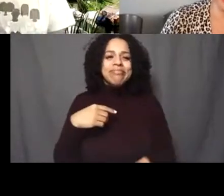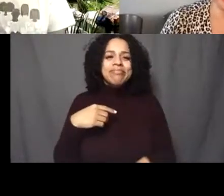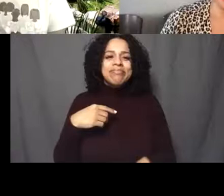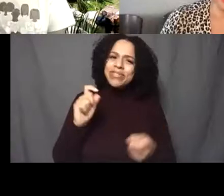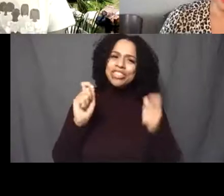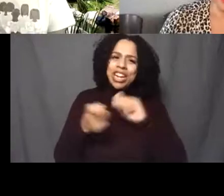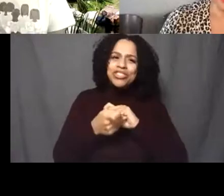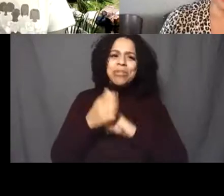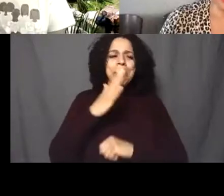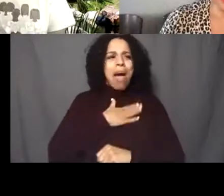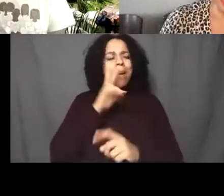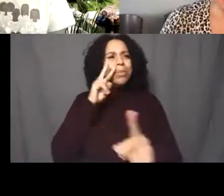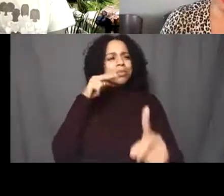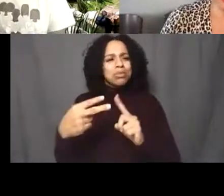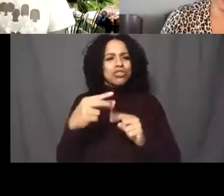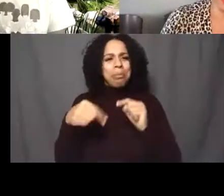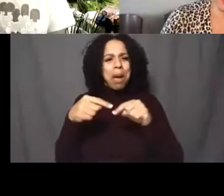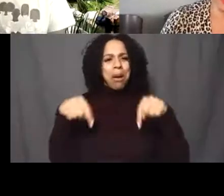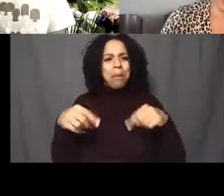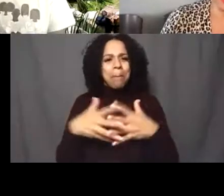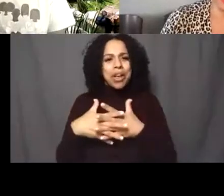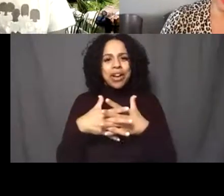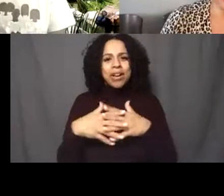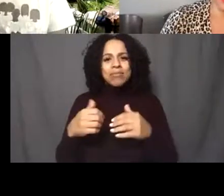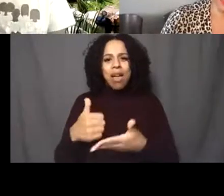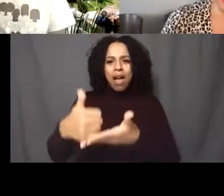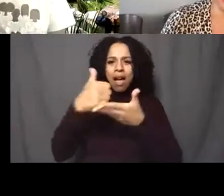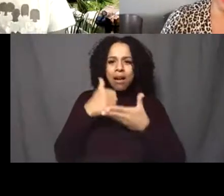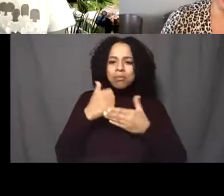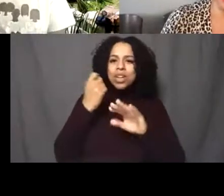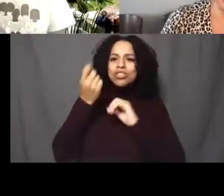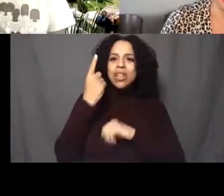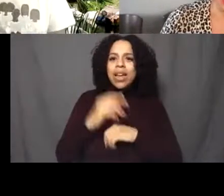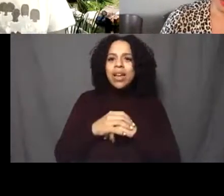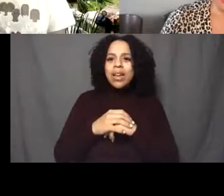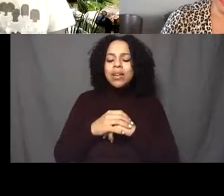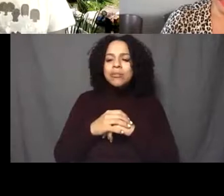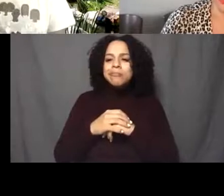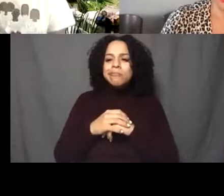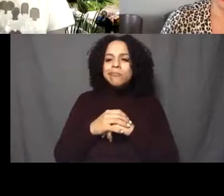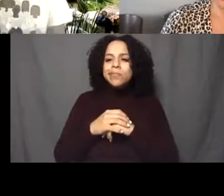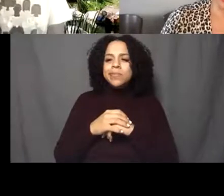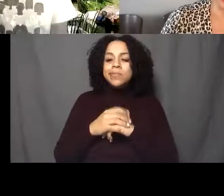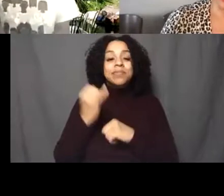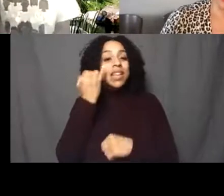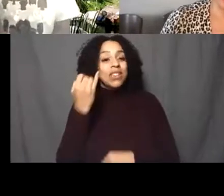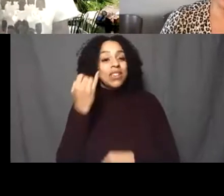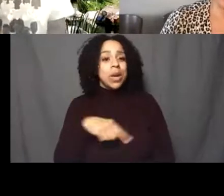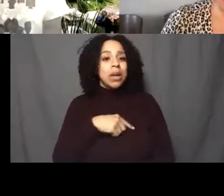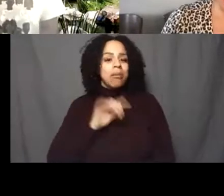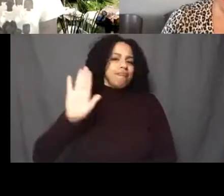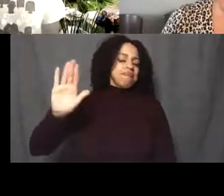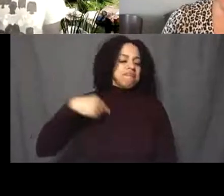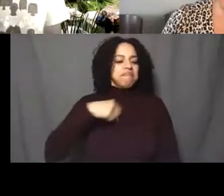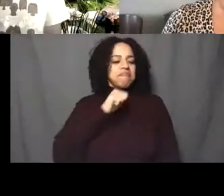America and helped me understand that us not claiming our citizenship, claiming